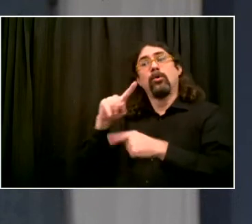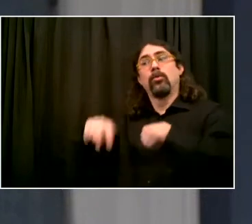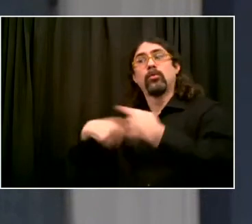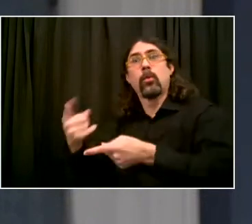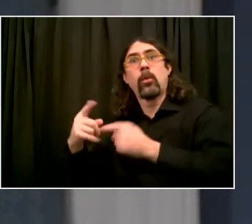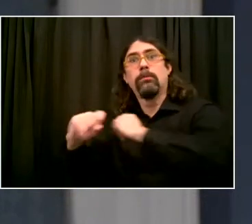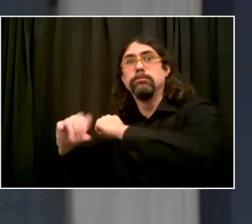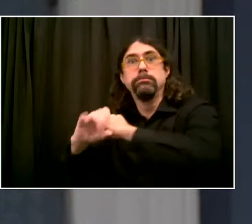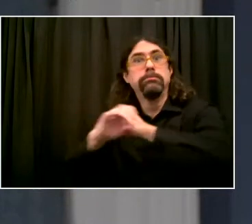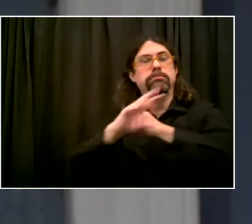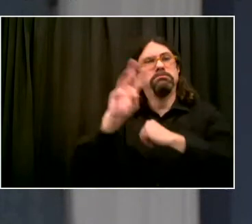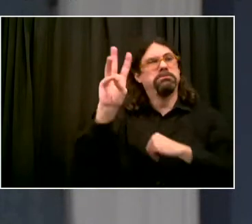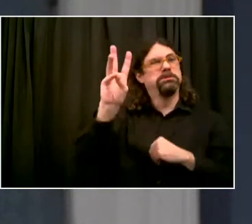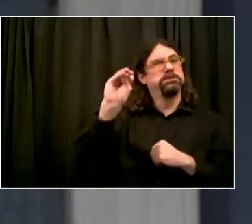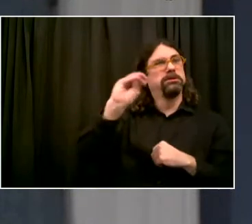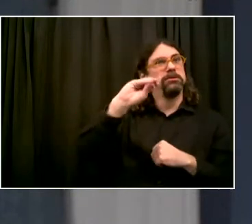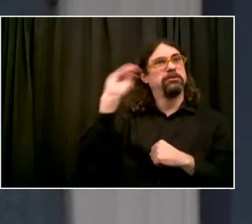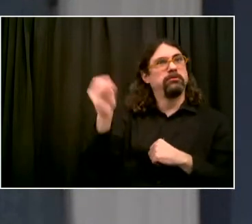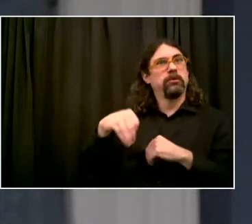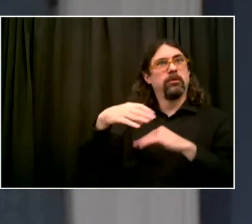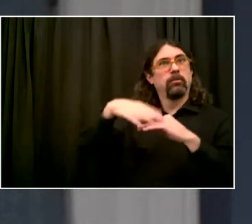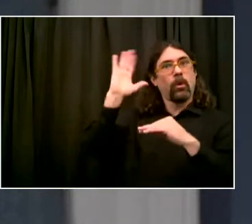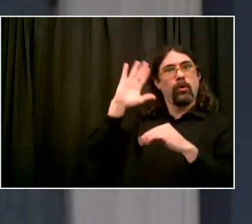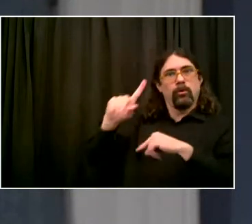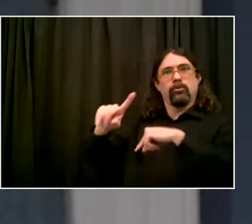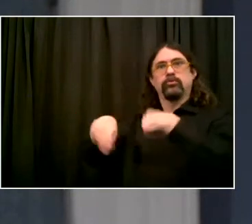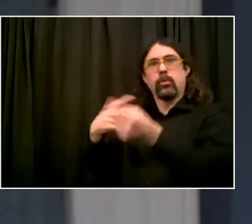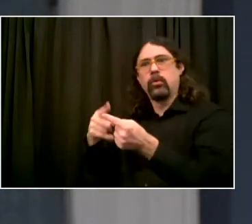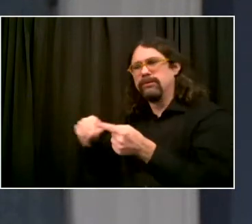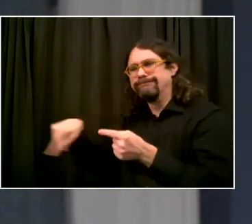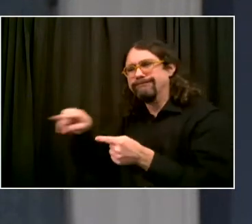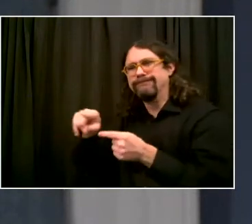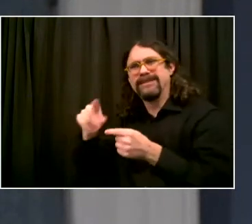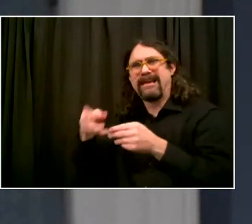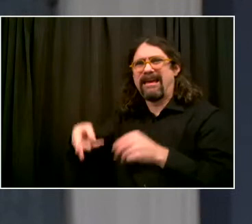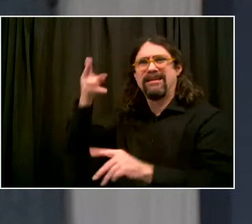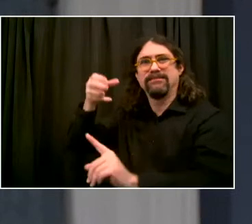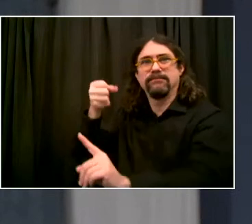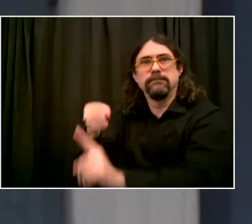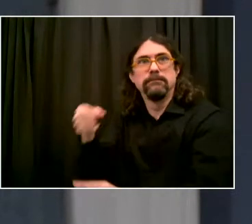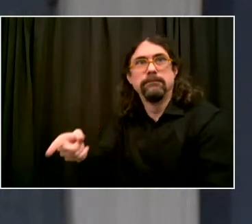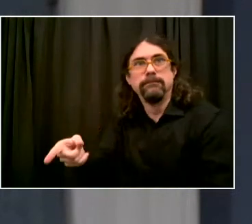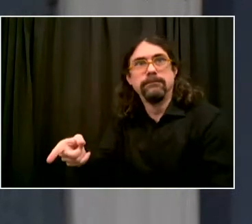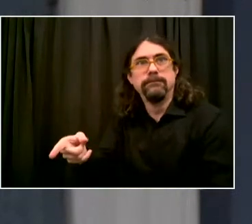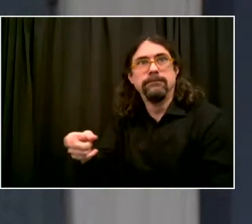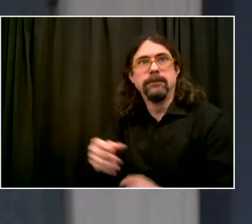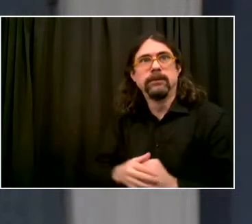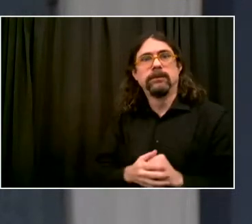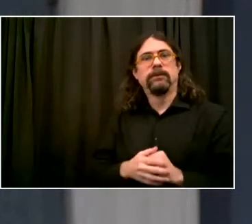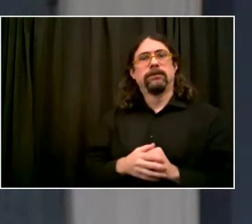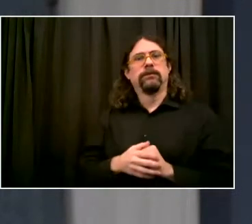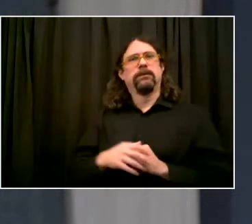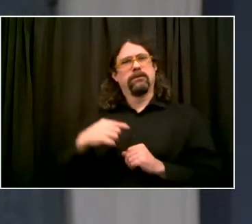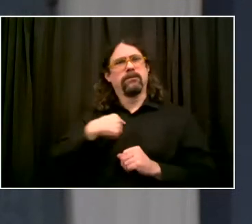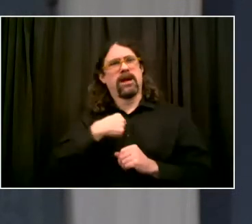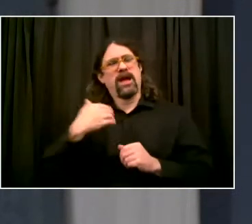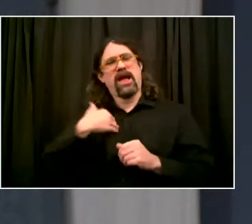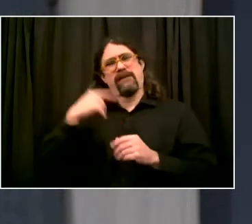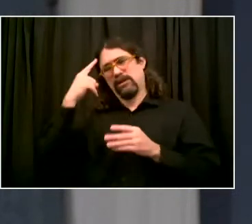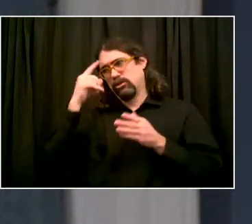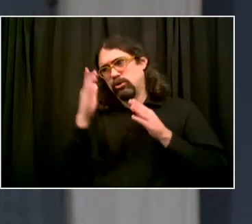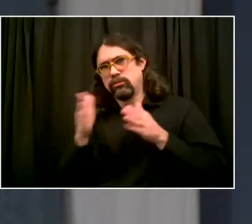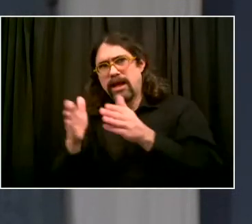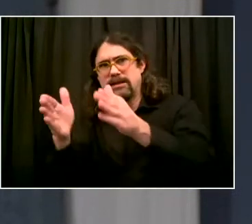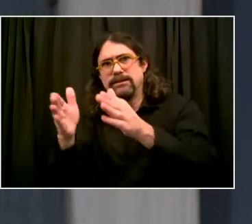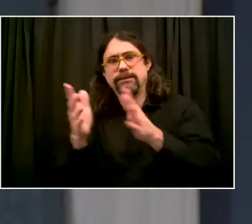key populations, as I shared previously, such as NYCHA seniors. With this announcement, we are increasing our efforts to